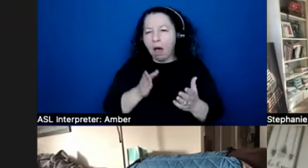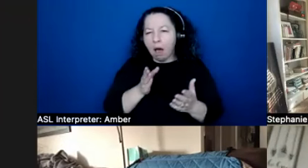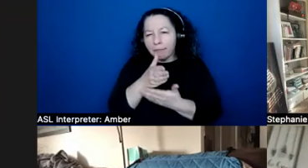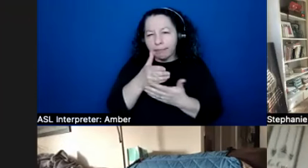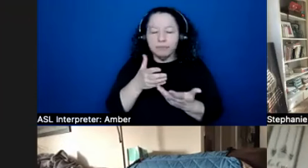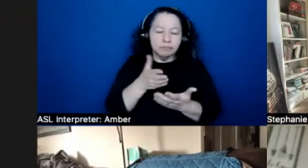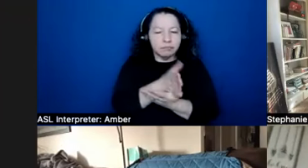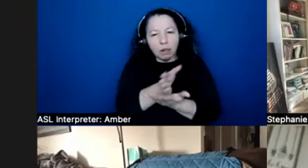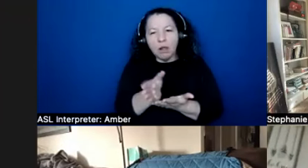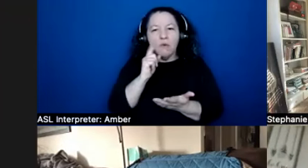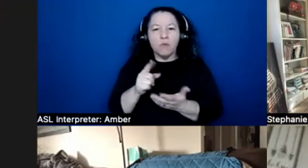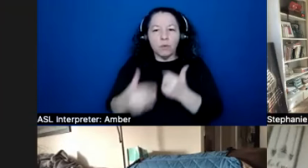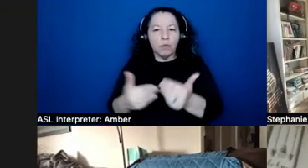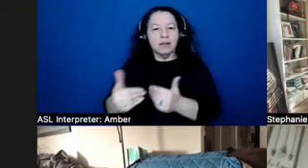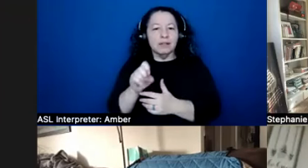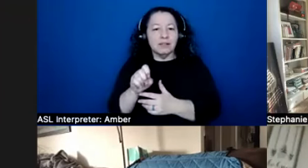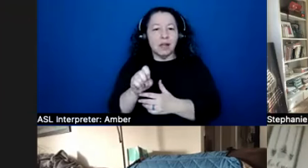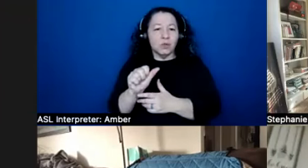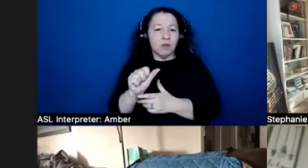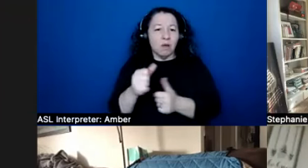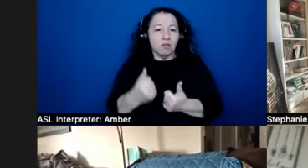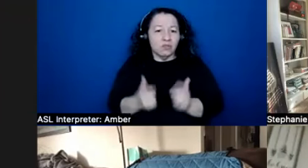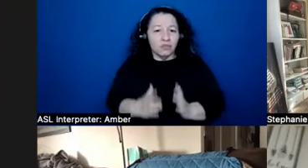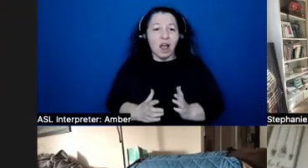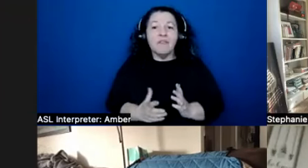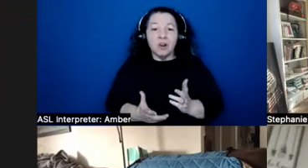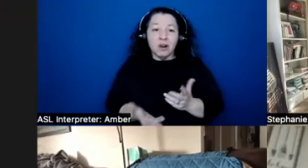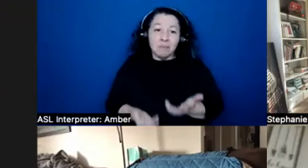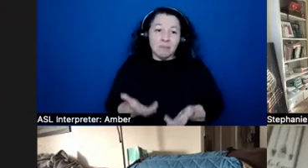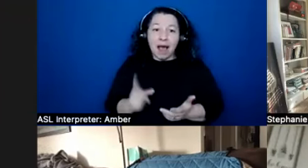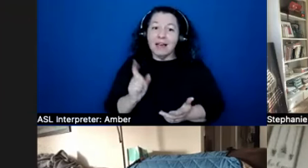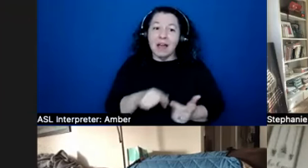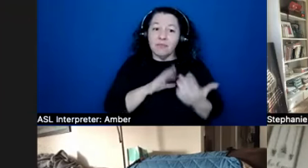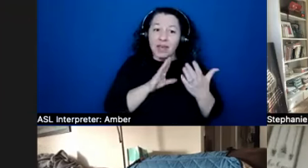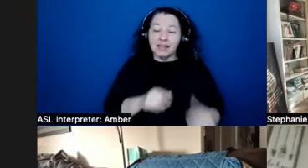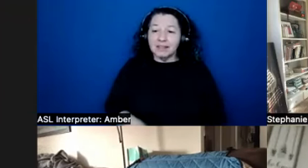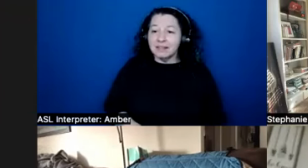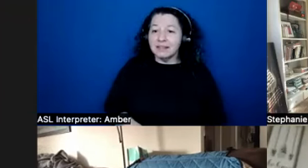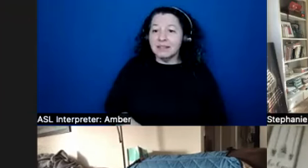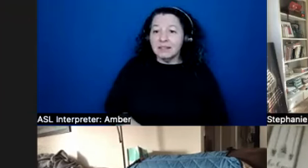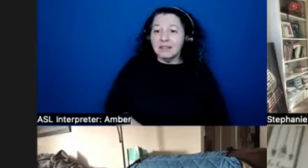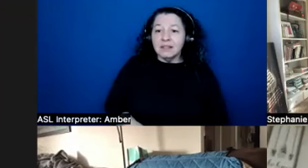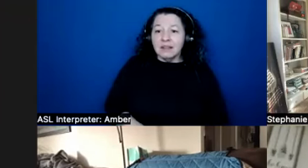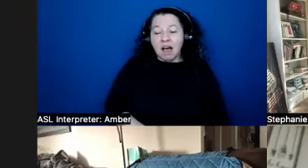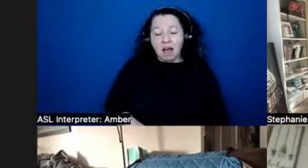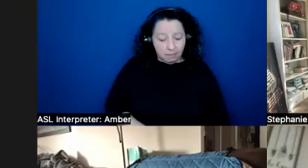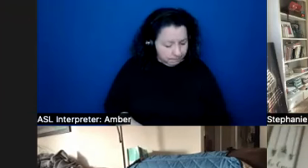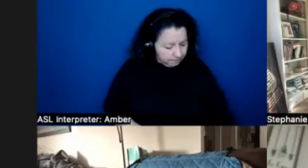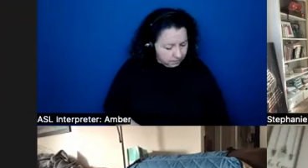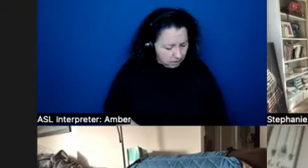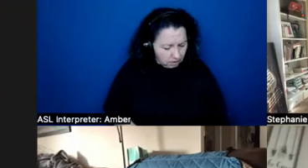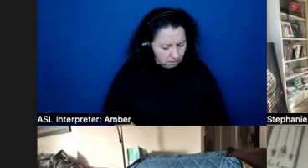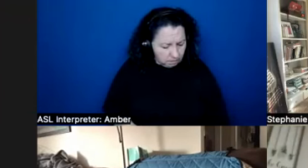sexual assault survivor will be may have be going through. And so it's good to know